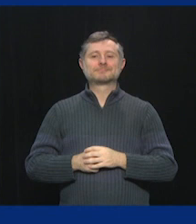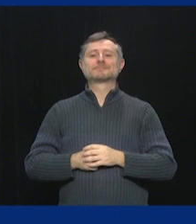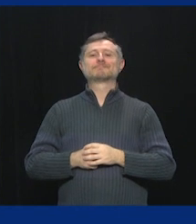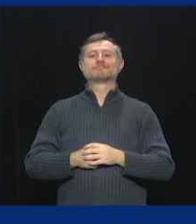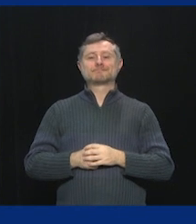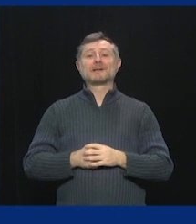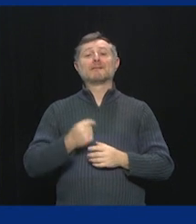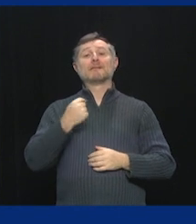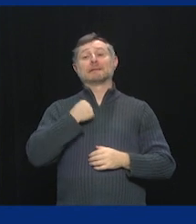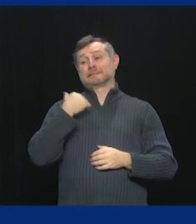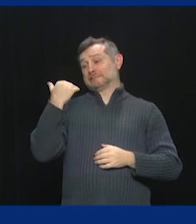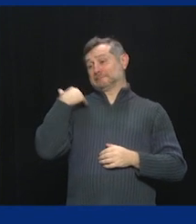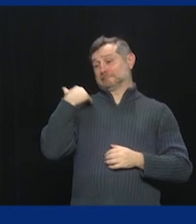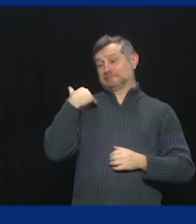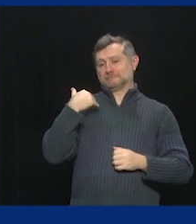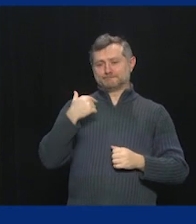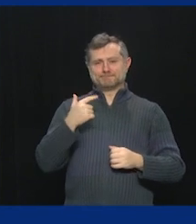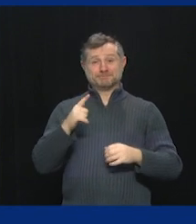coastal resiliency.